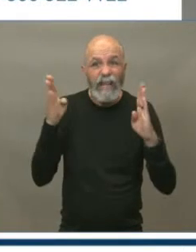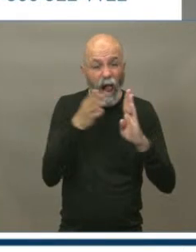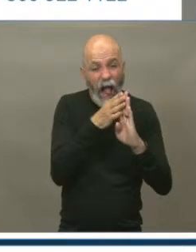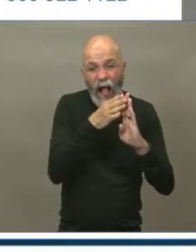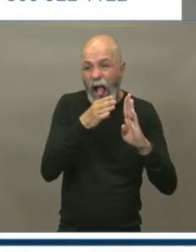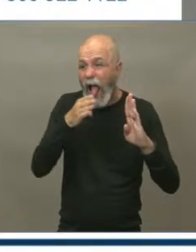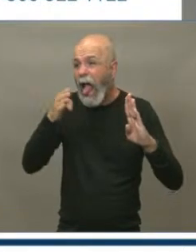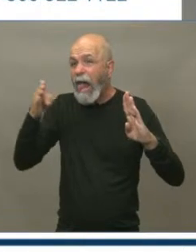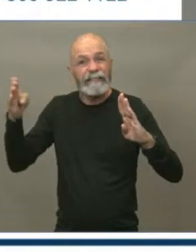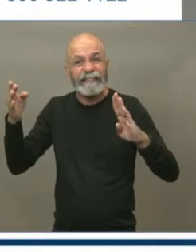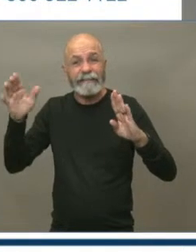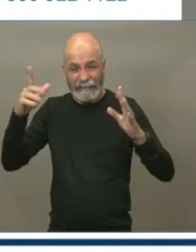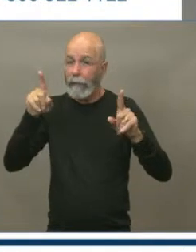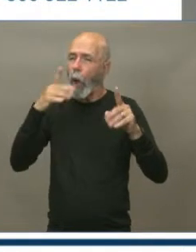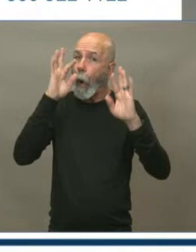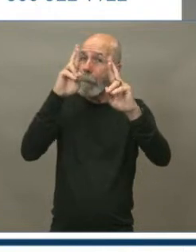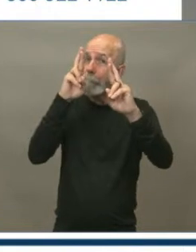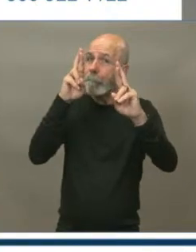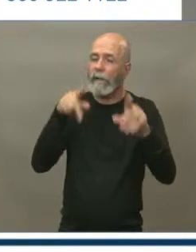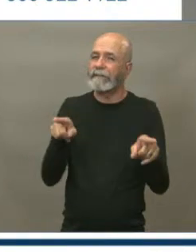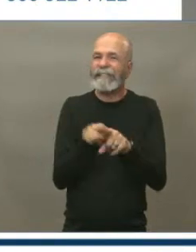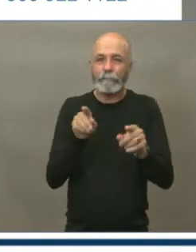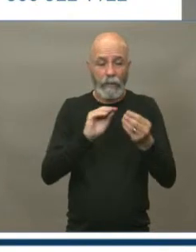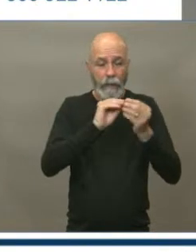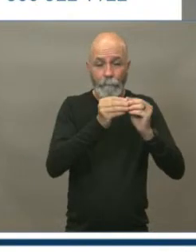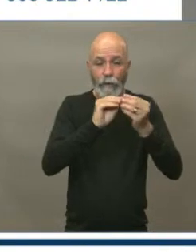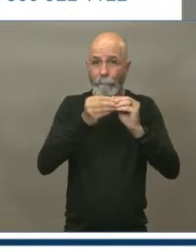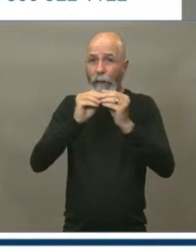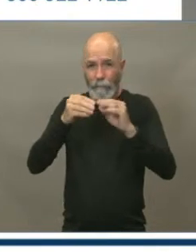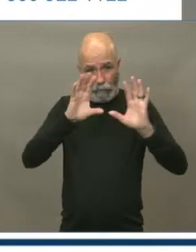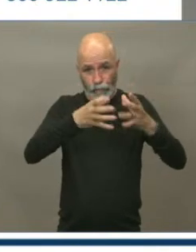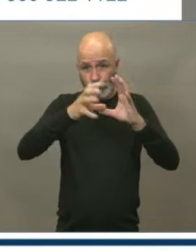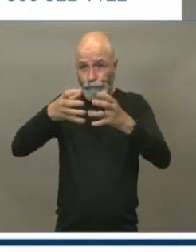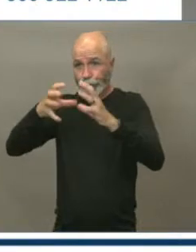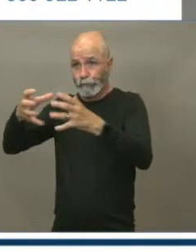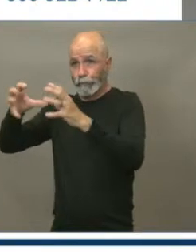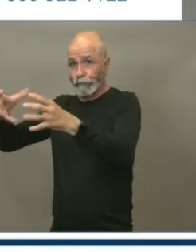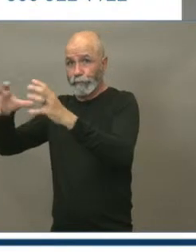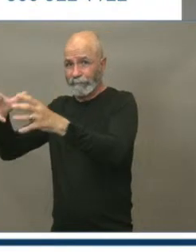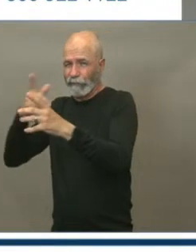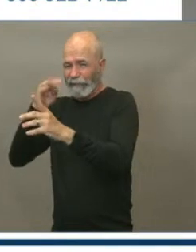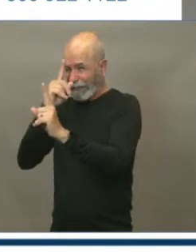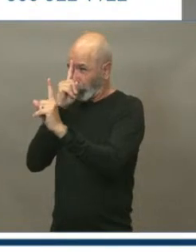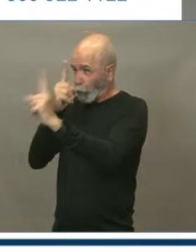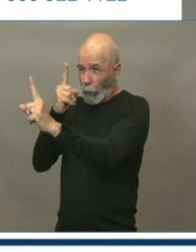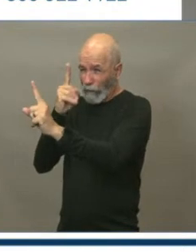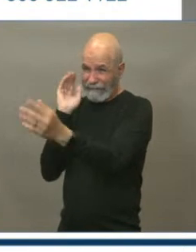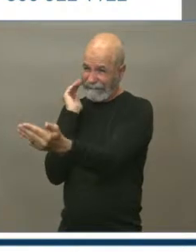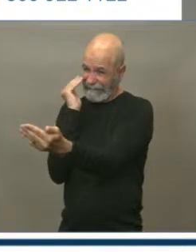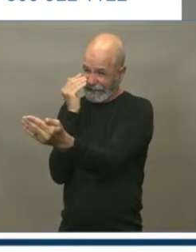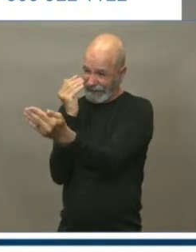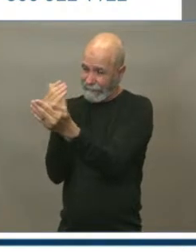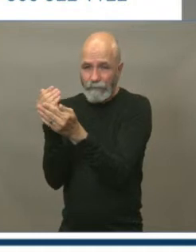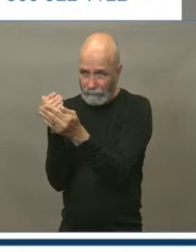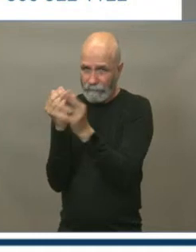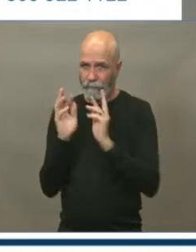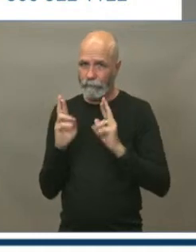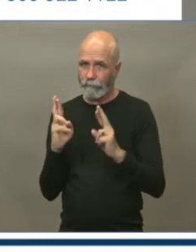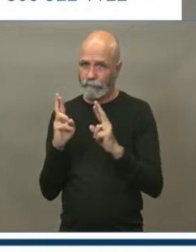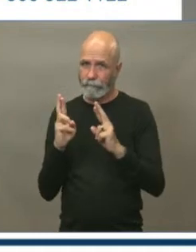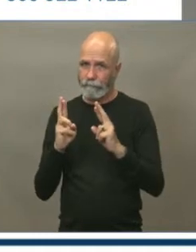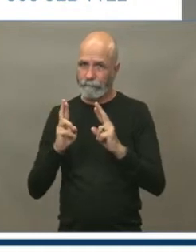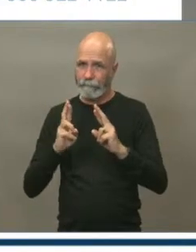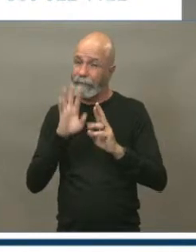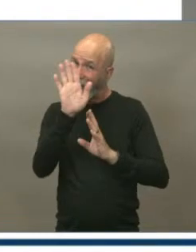continues to step up, get their vaccine as soon as they can, and help us move closer to our goal. You need to remember that